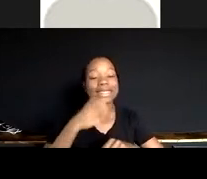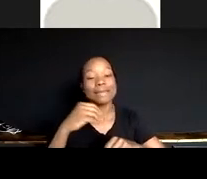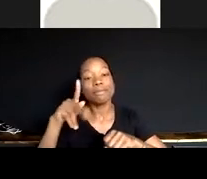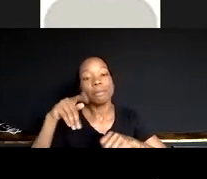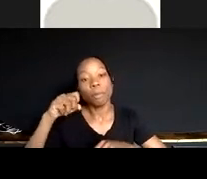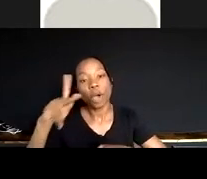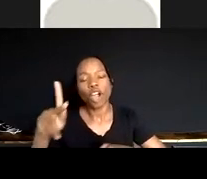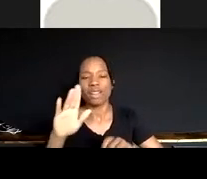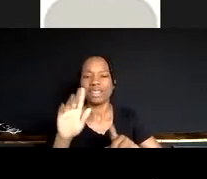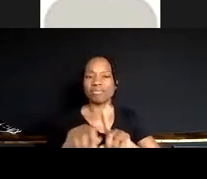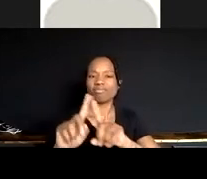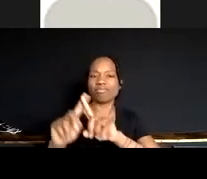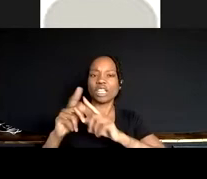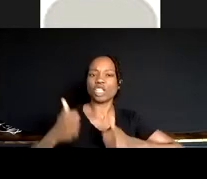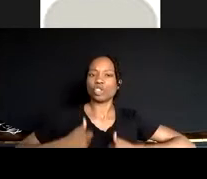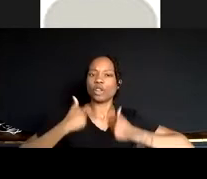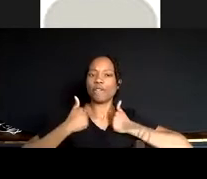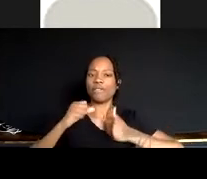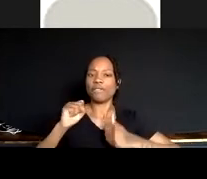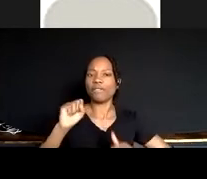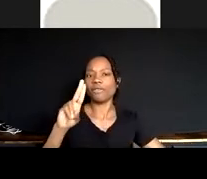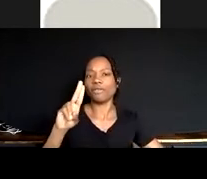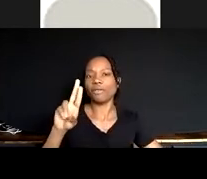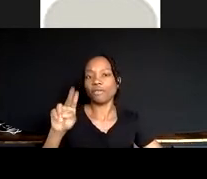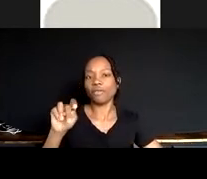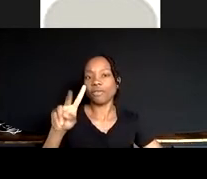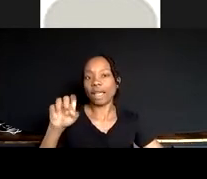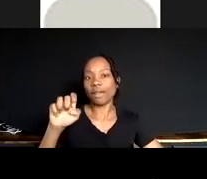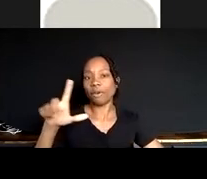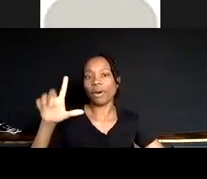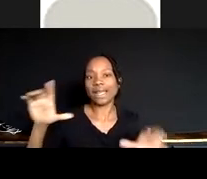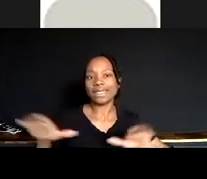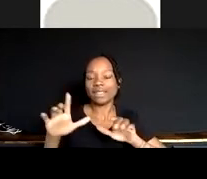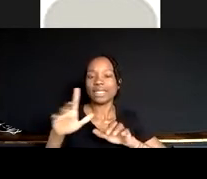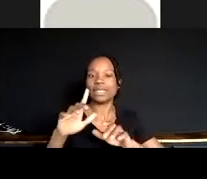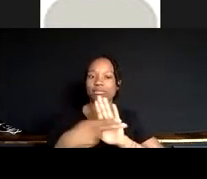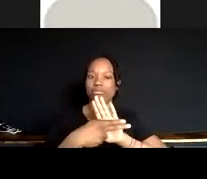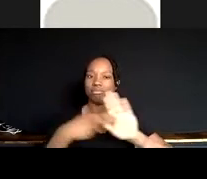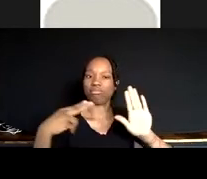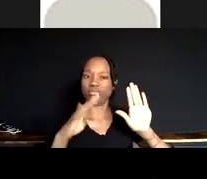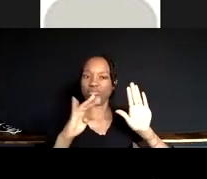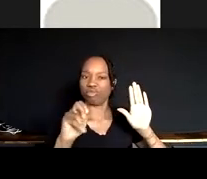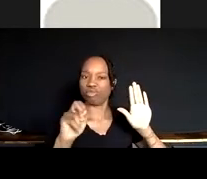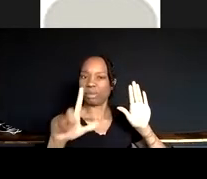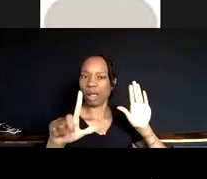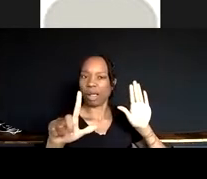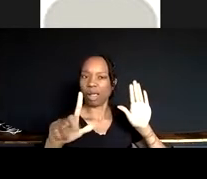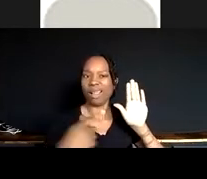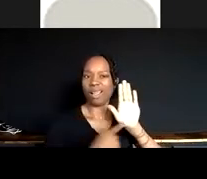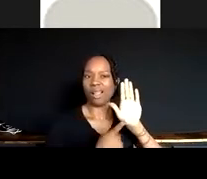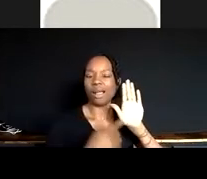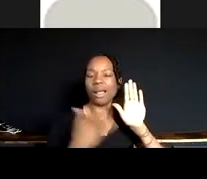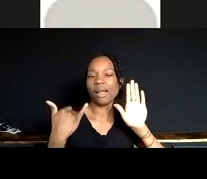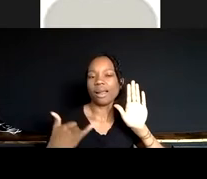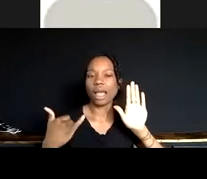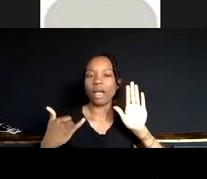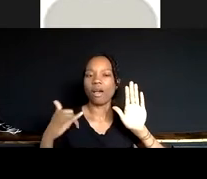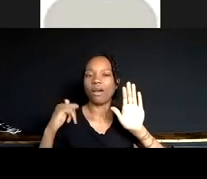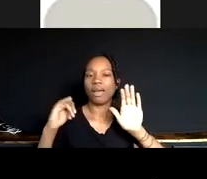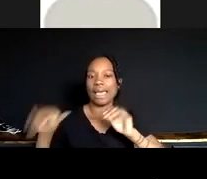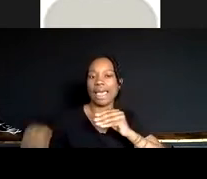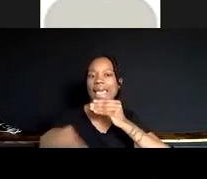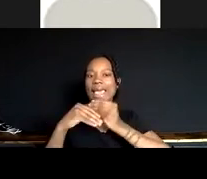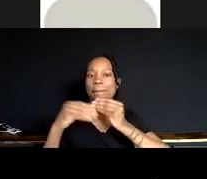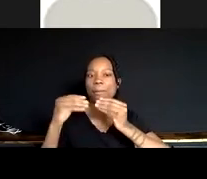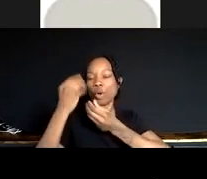activities are criminalized, and this and tracking then adds more information to people who